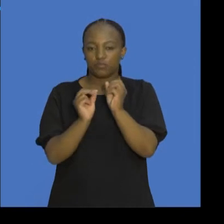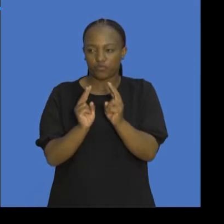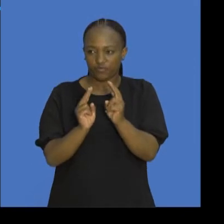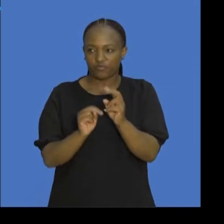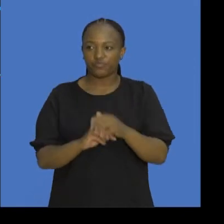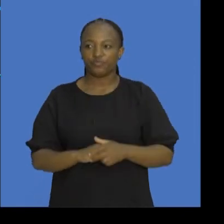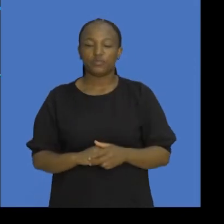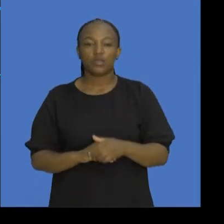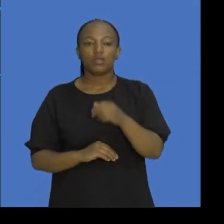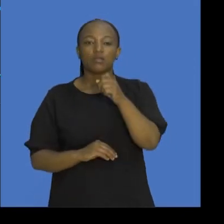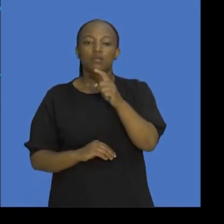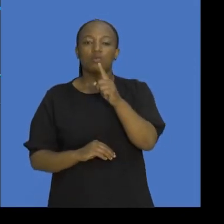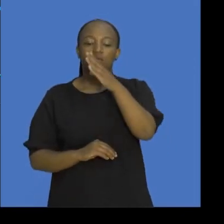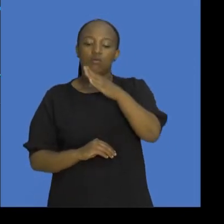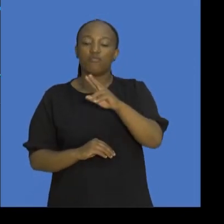So this is a half.